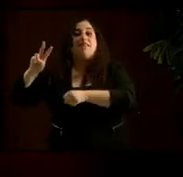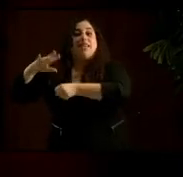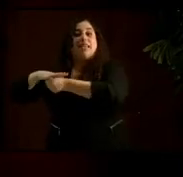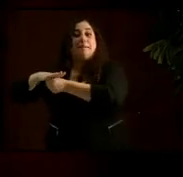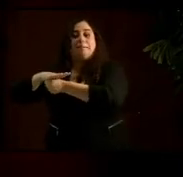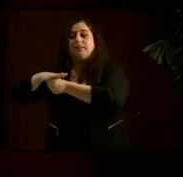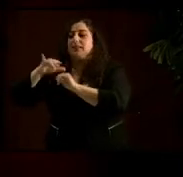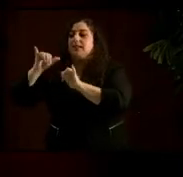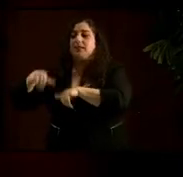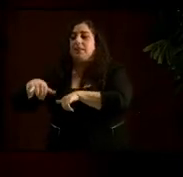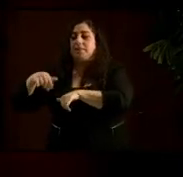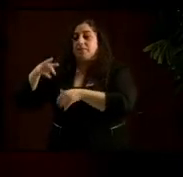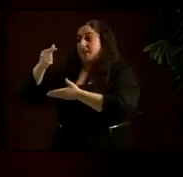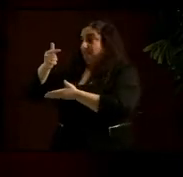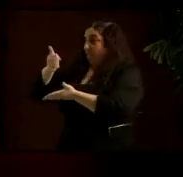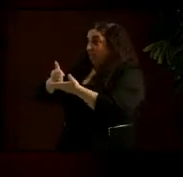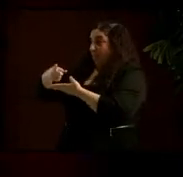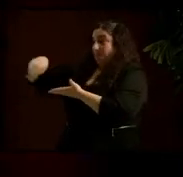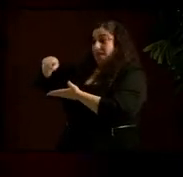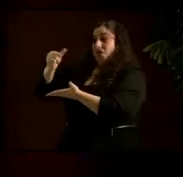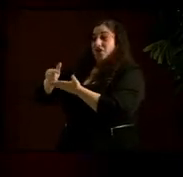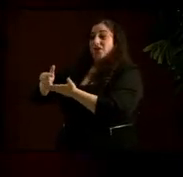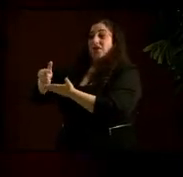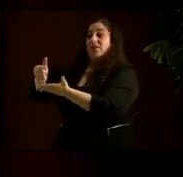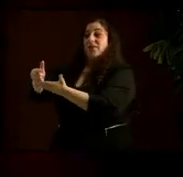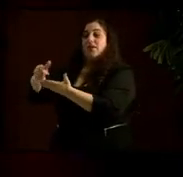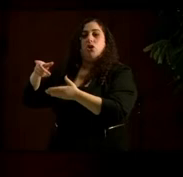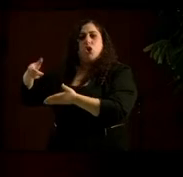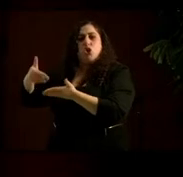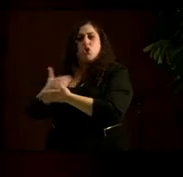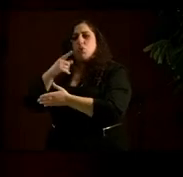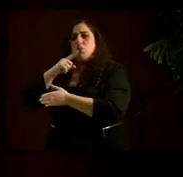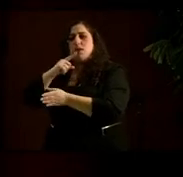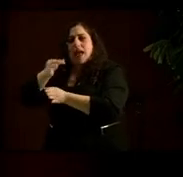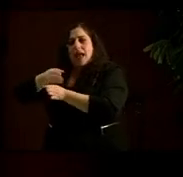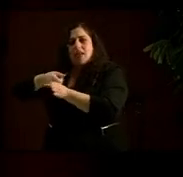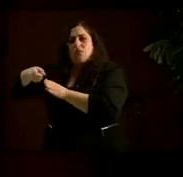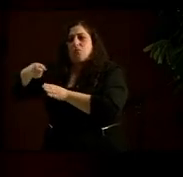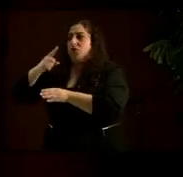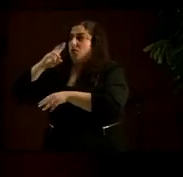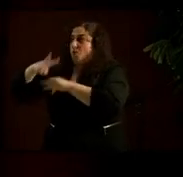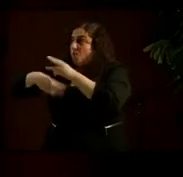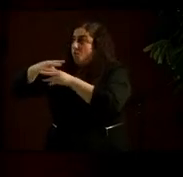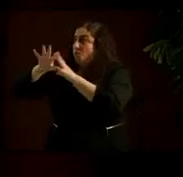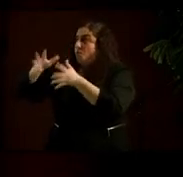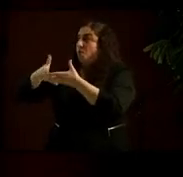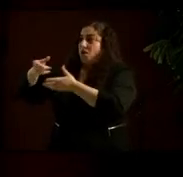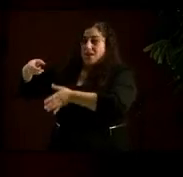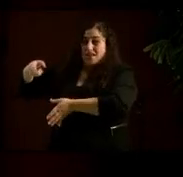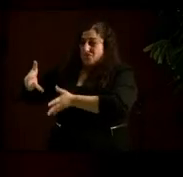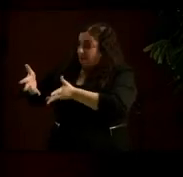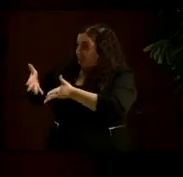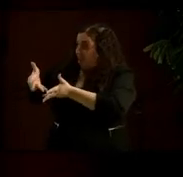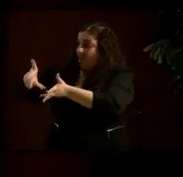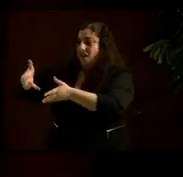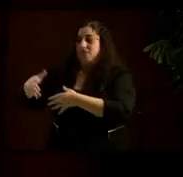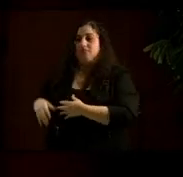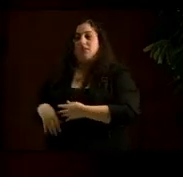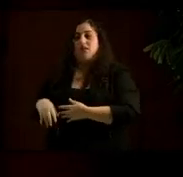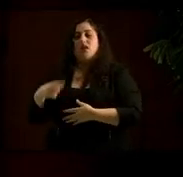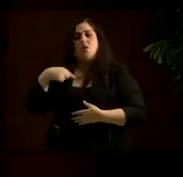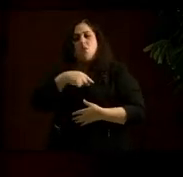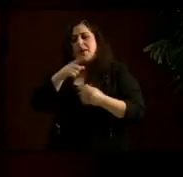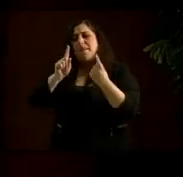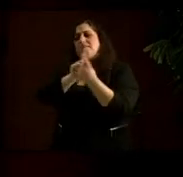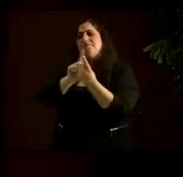workforce demands. I've met with local leaders, business and industry innovators, and all are clear: a professional,